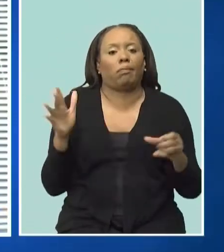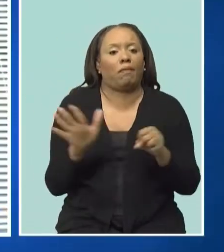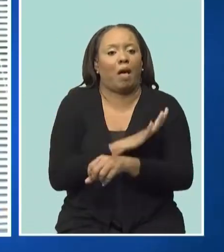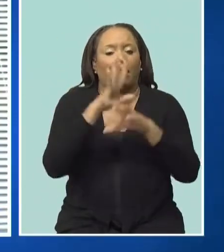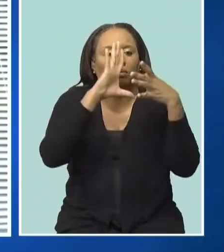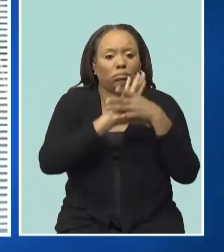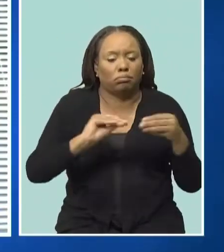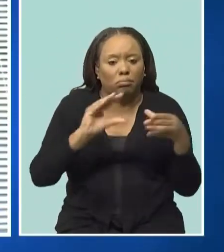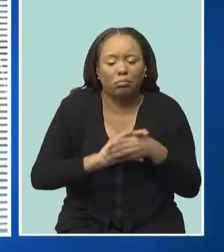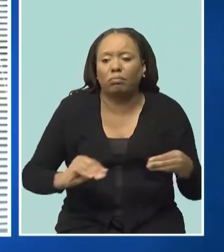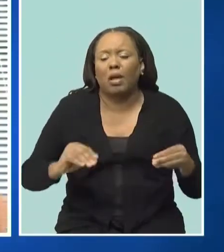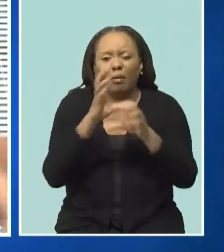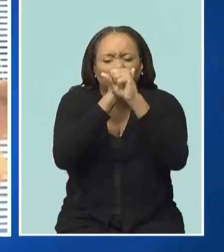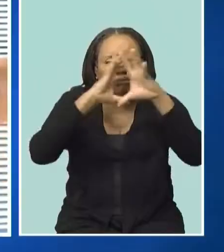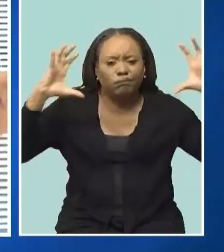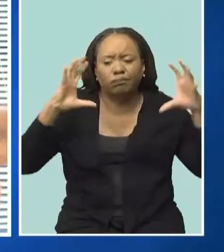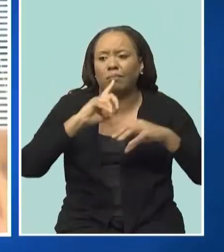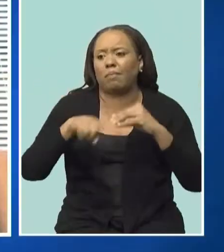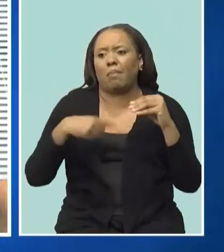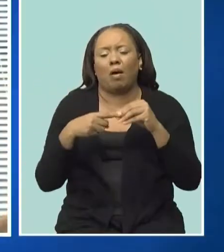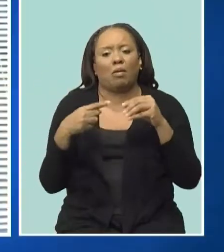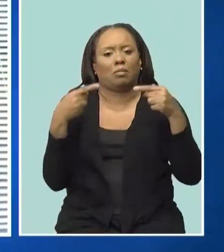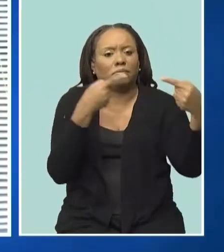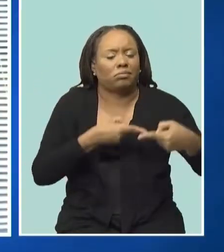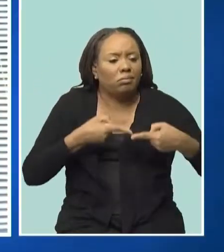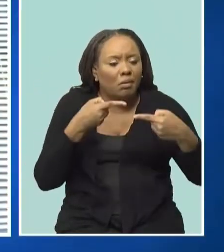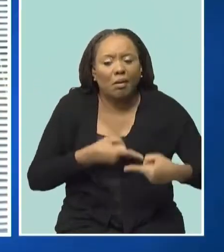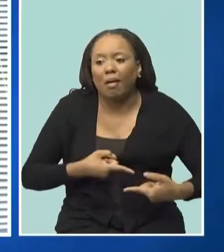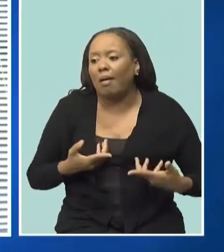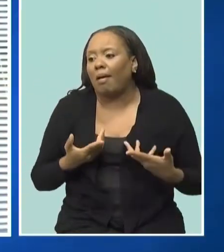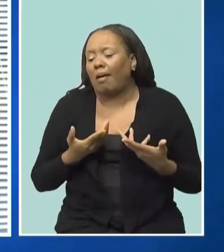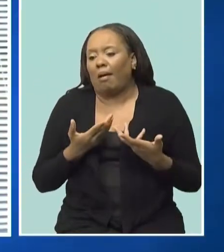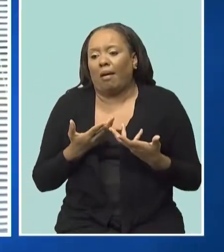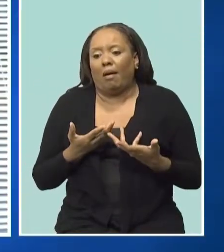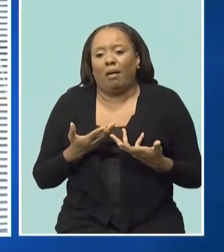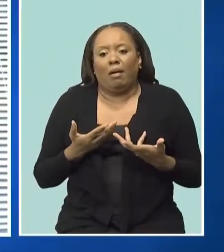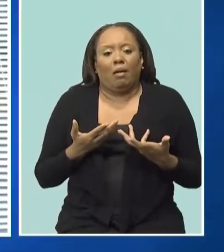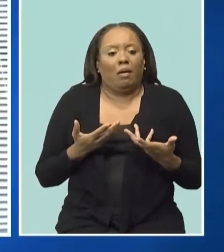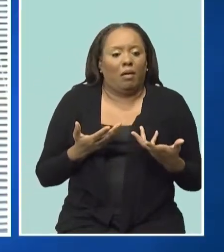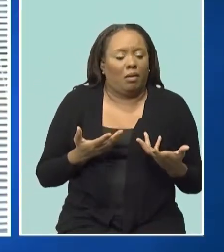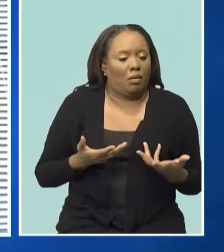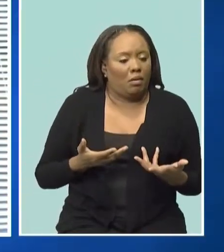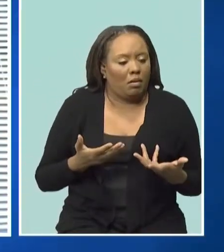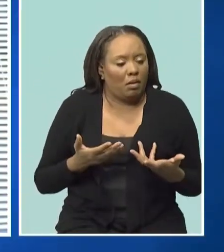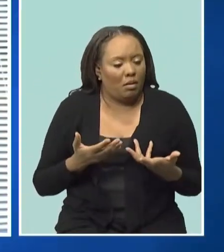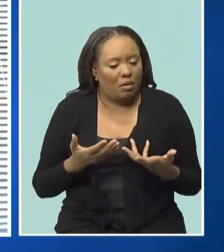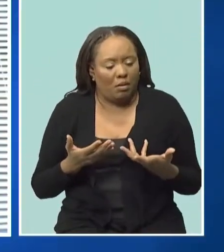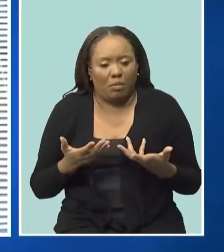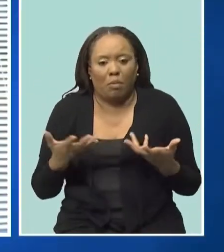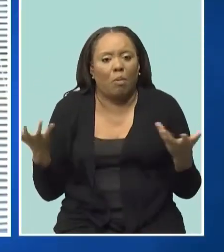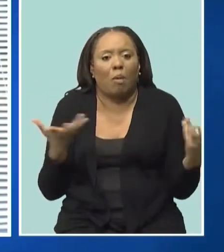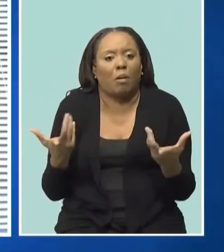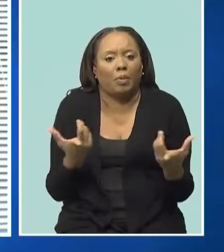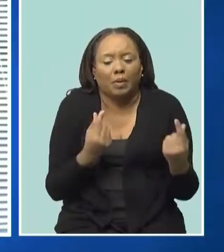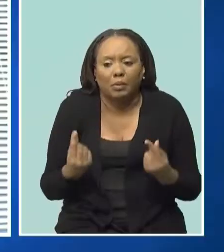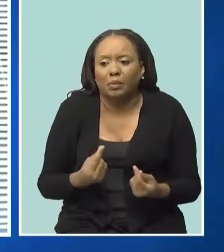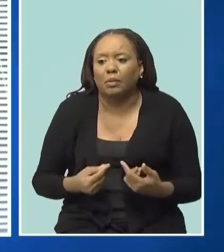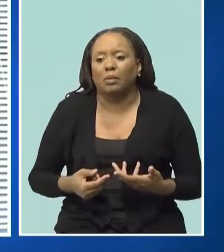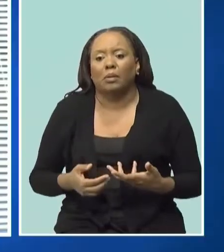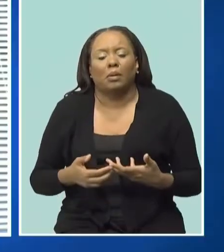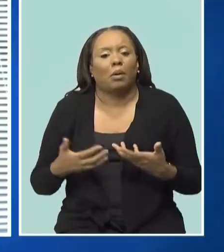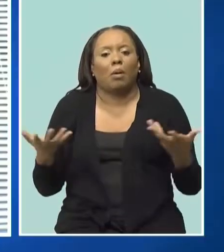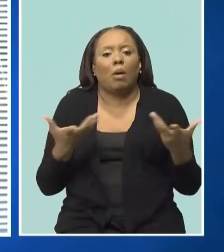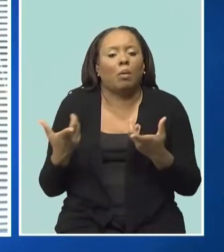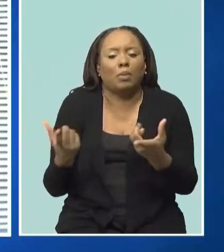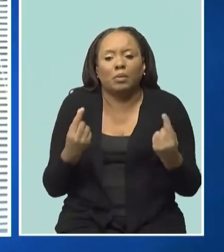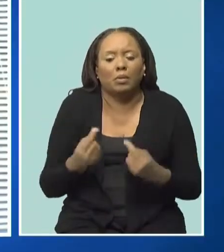of that struggle, of how we grew as a nation, but also as well, where are we going for the